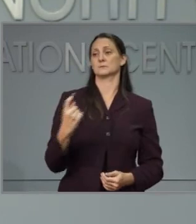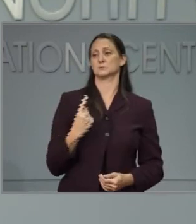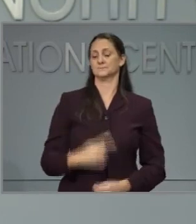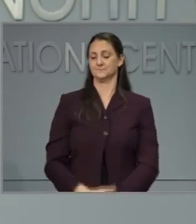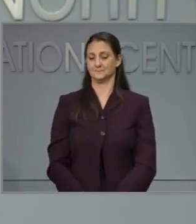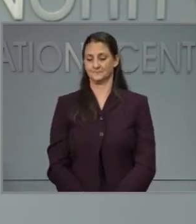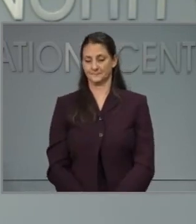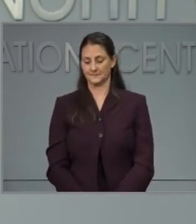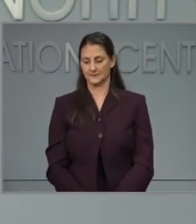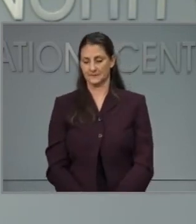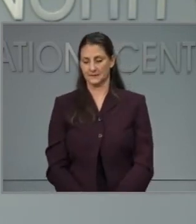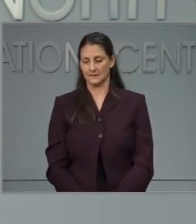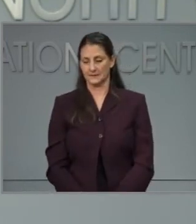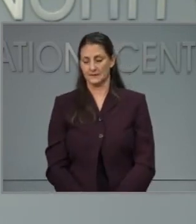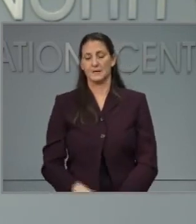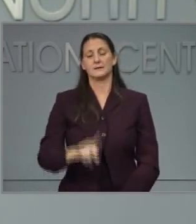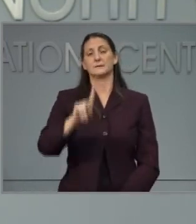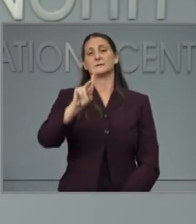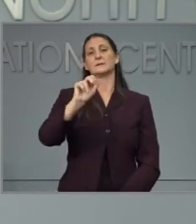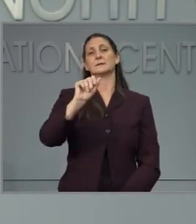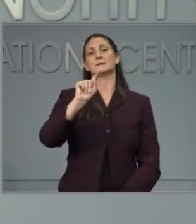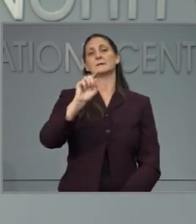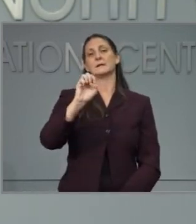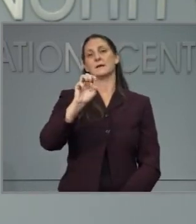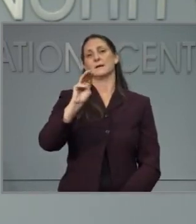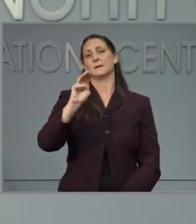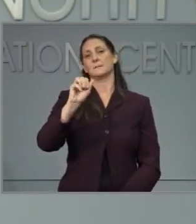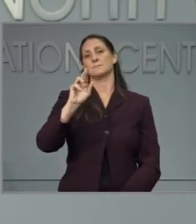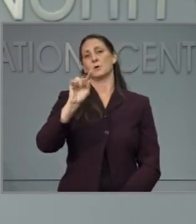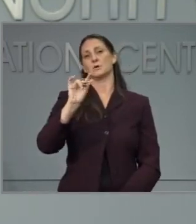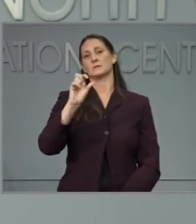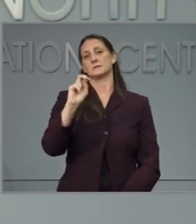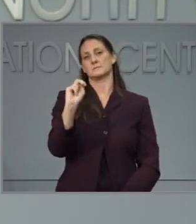Our next question is from Kate Martin with Carolina Public Press.